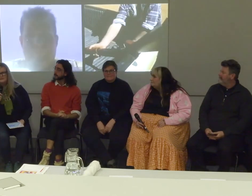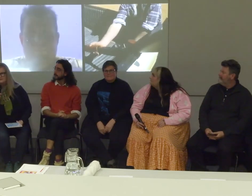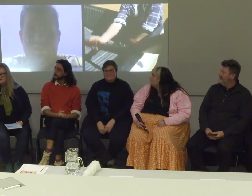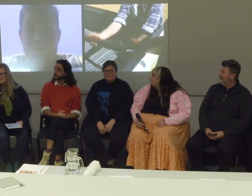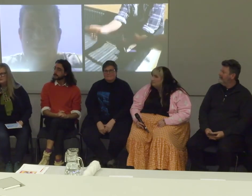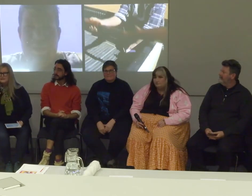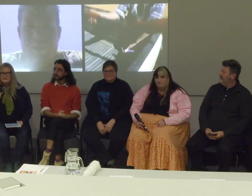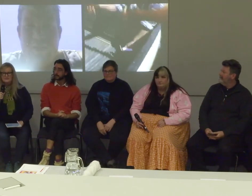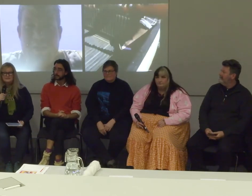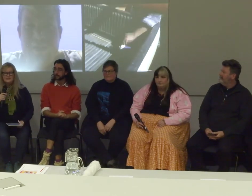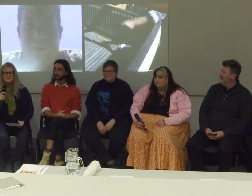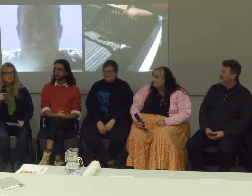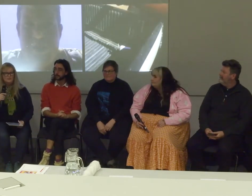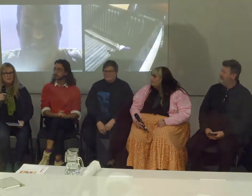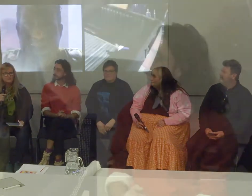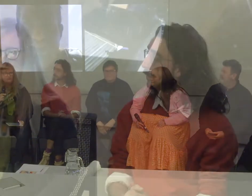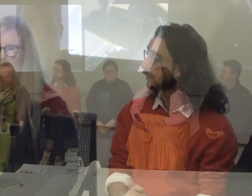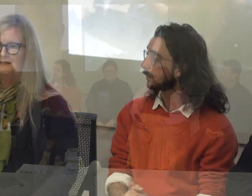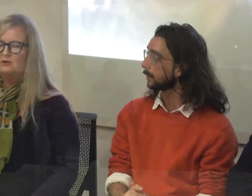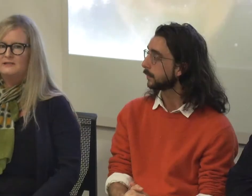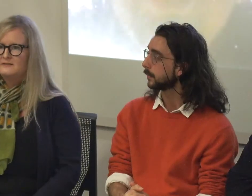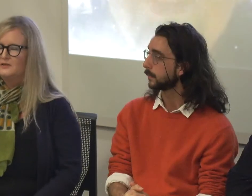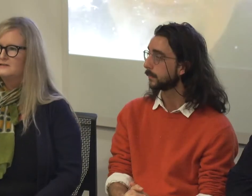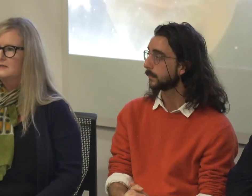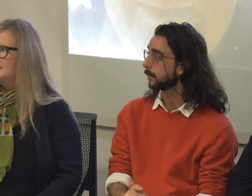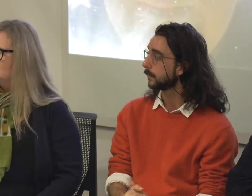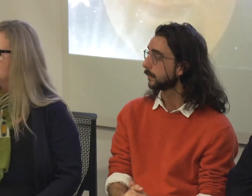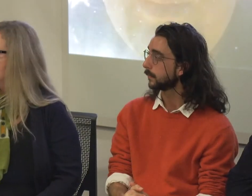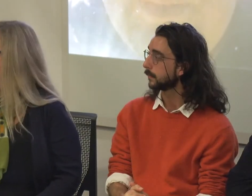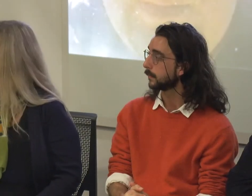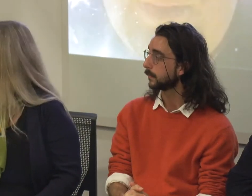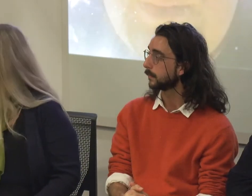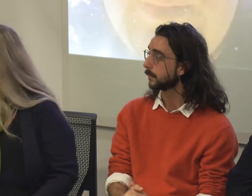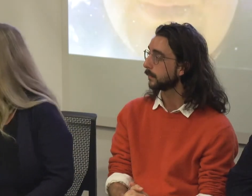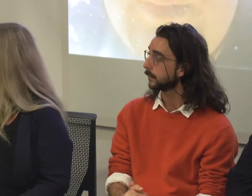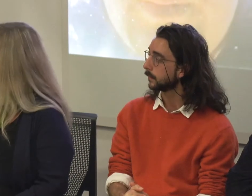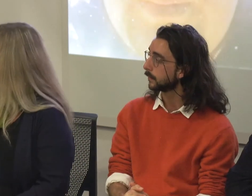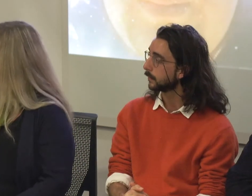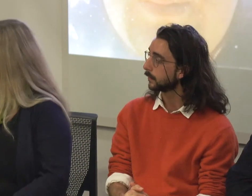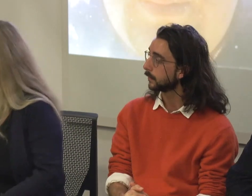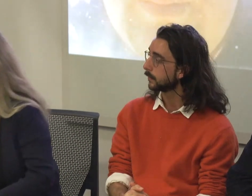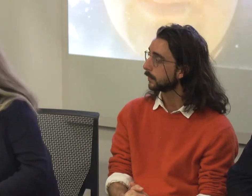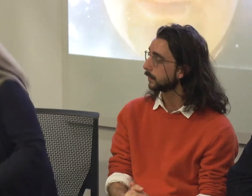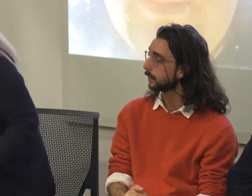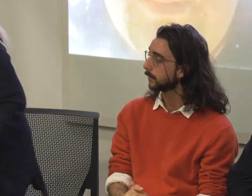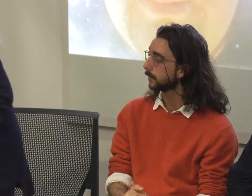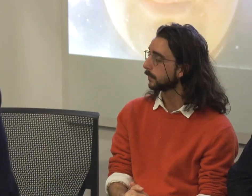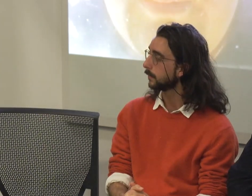points for consideration. But I'll open up to our physical audience first. First, is there anyone? Clive, question?